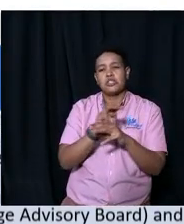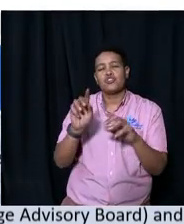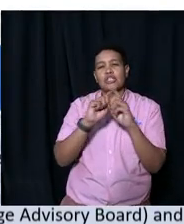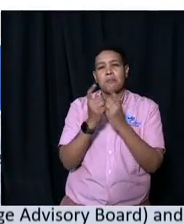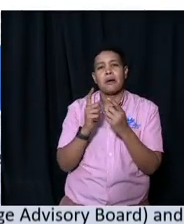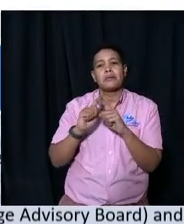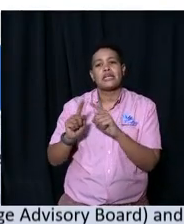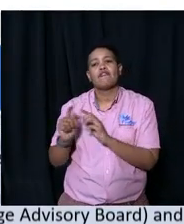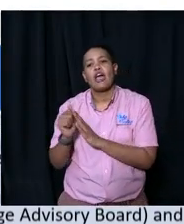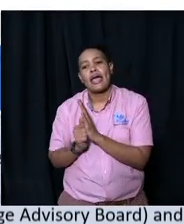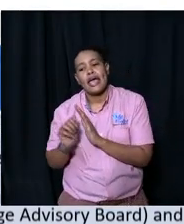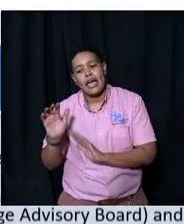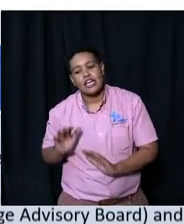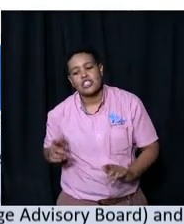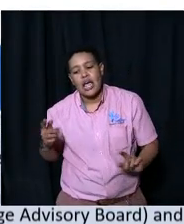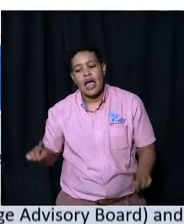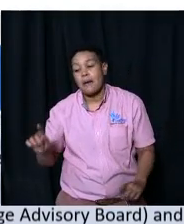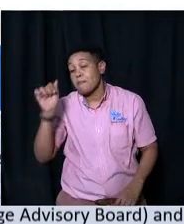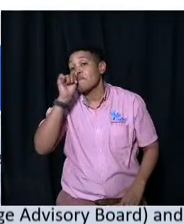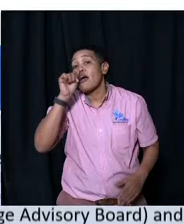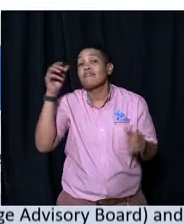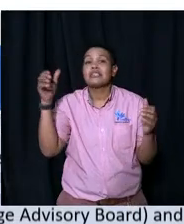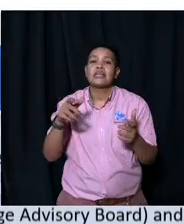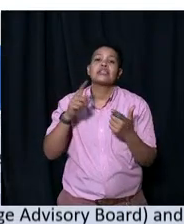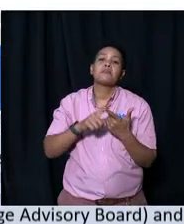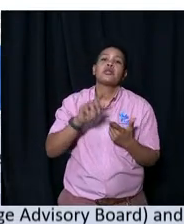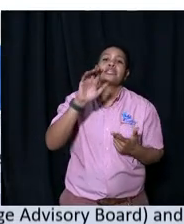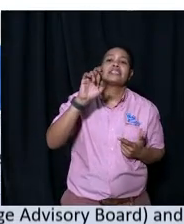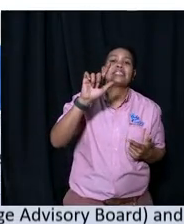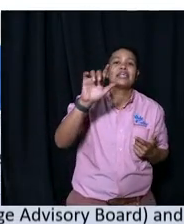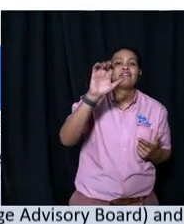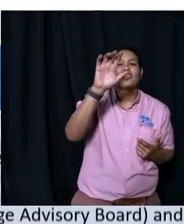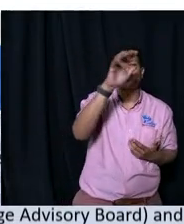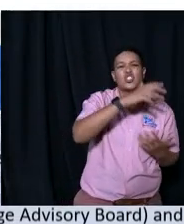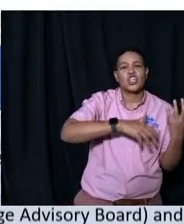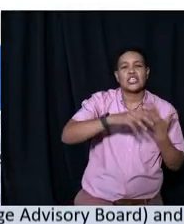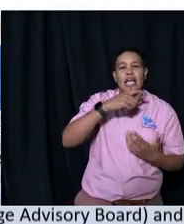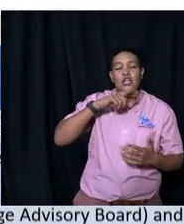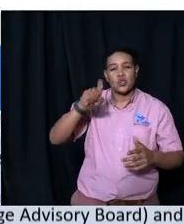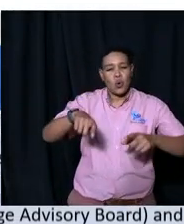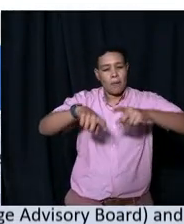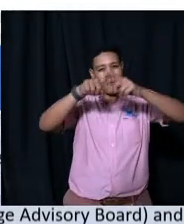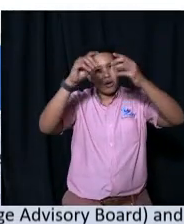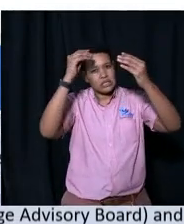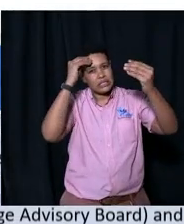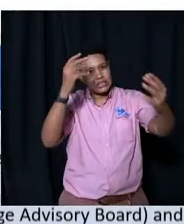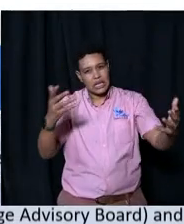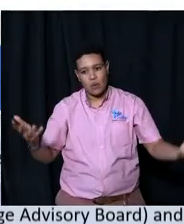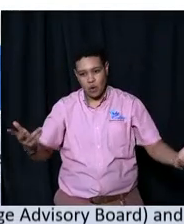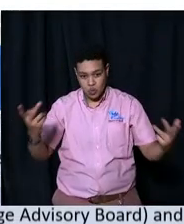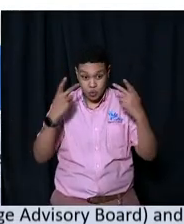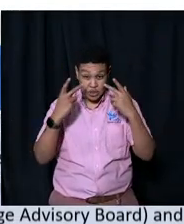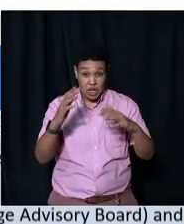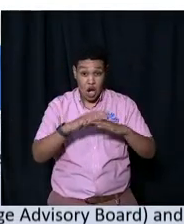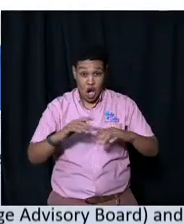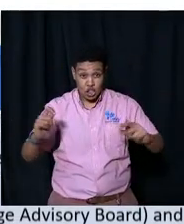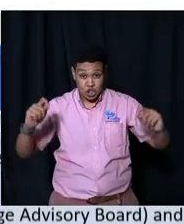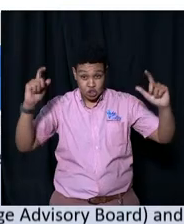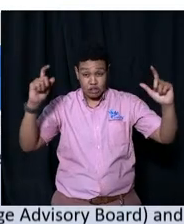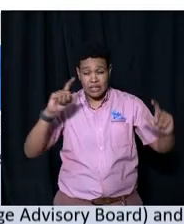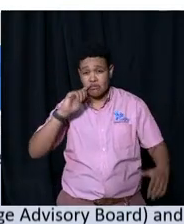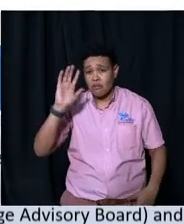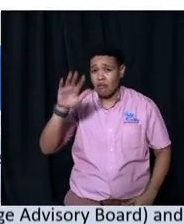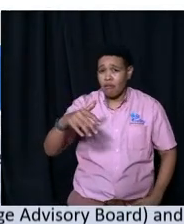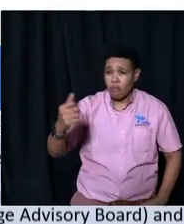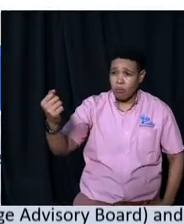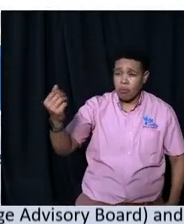and agencies, the private sector, and civil society. And I should pause to say here that what you're seeing on the screen is just a handful